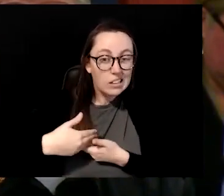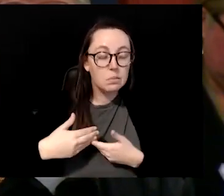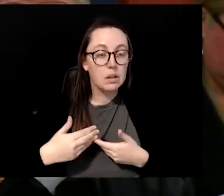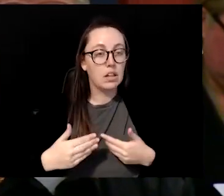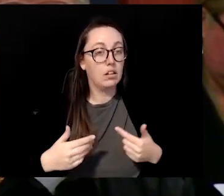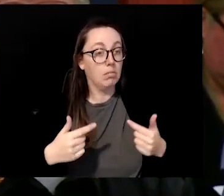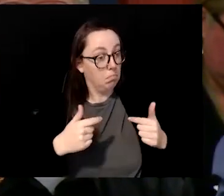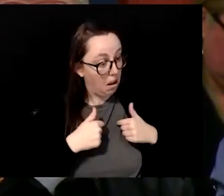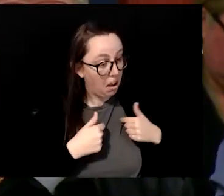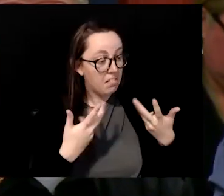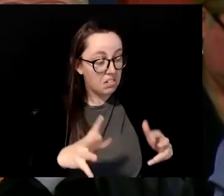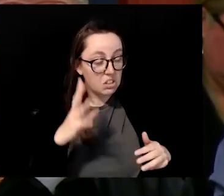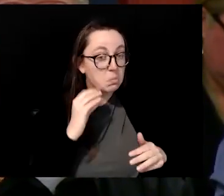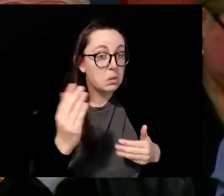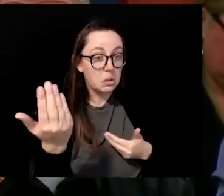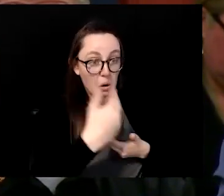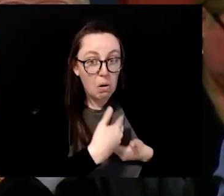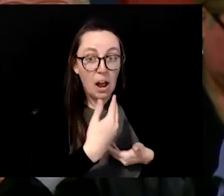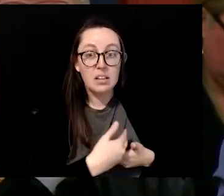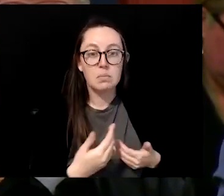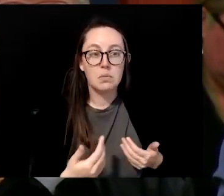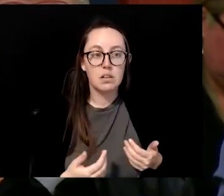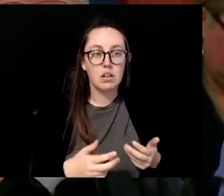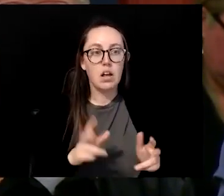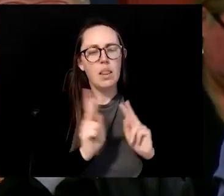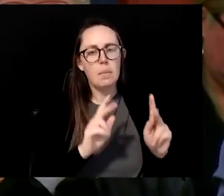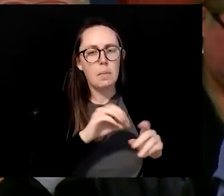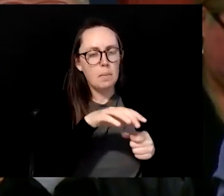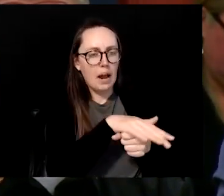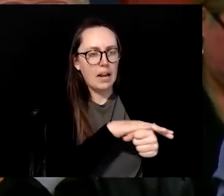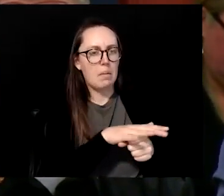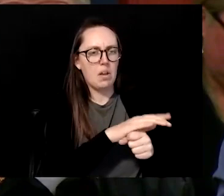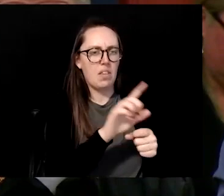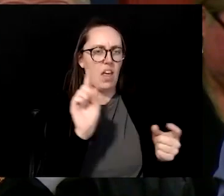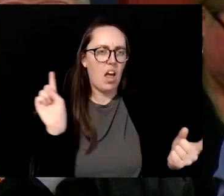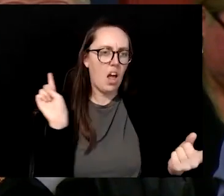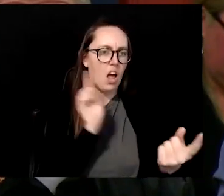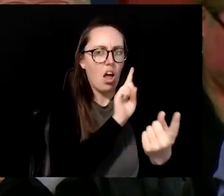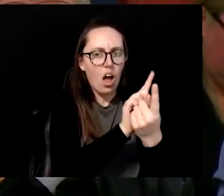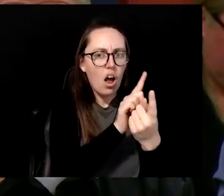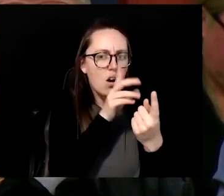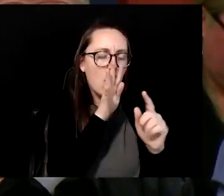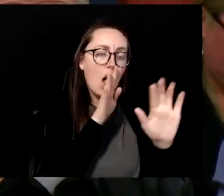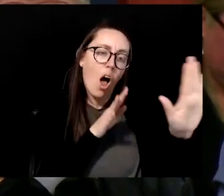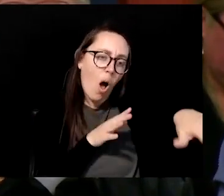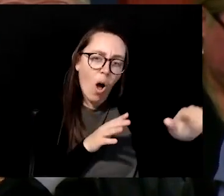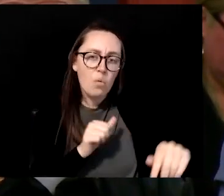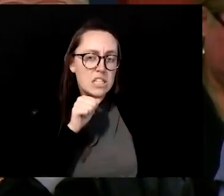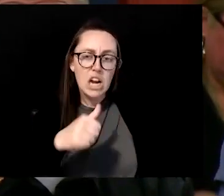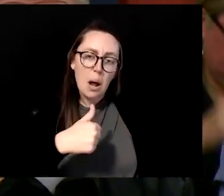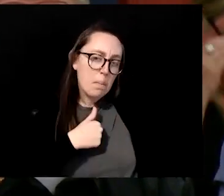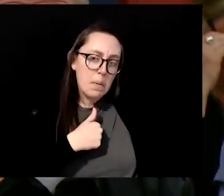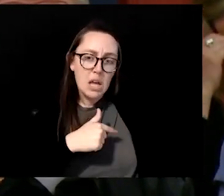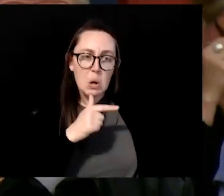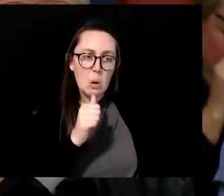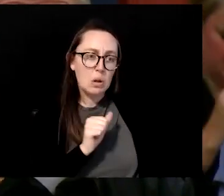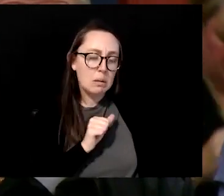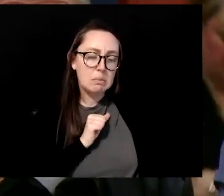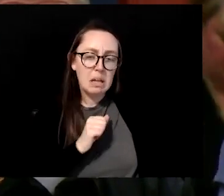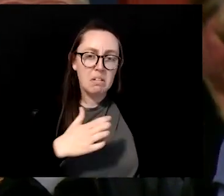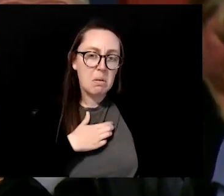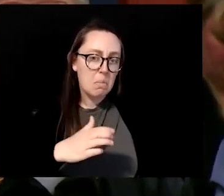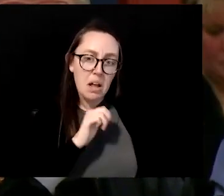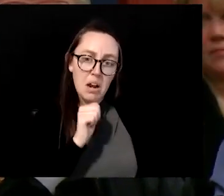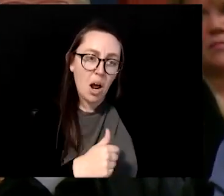neighborhood who talk to me they come out and say oh Kurt you know it wasn't me who filed a complaint so the neighborhood is mostly